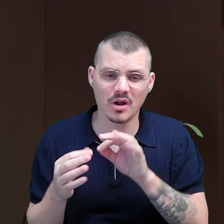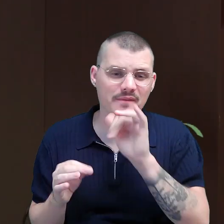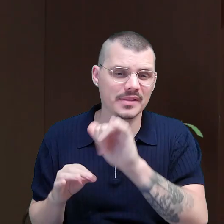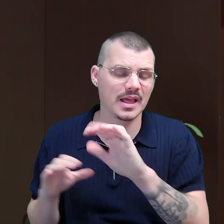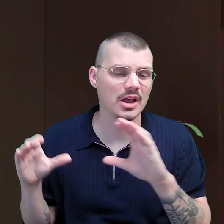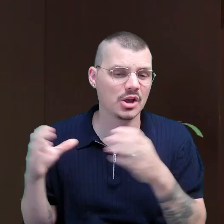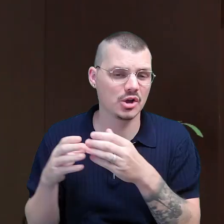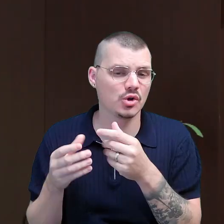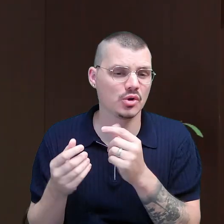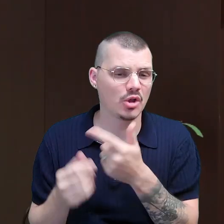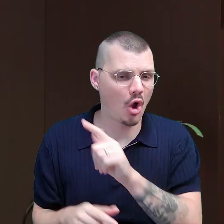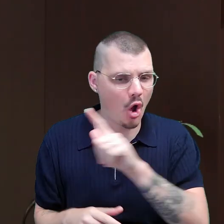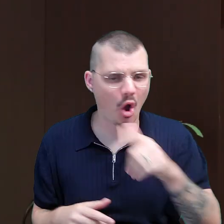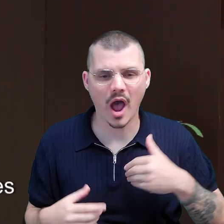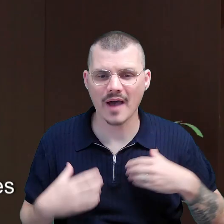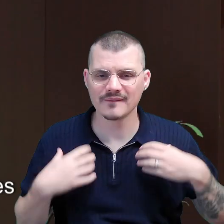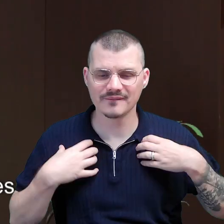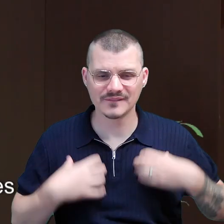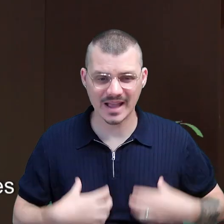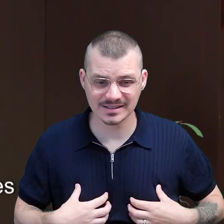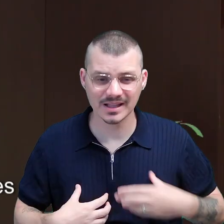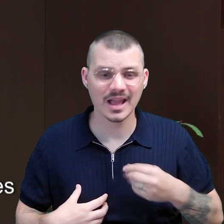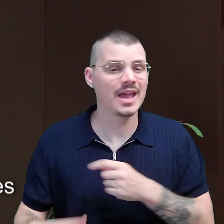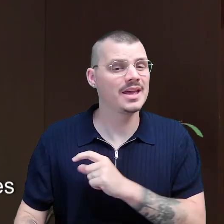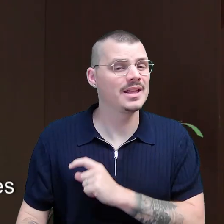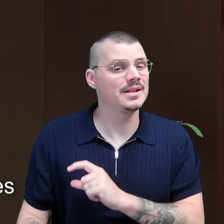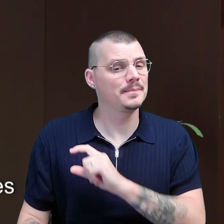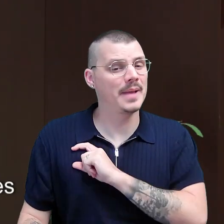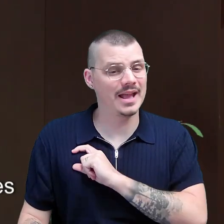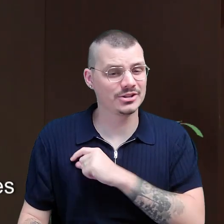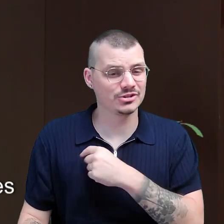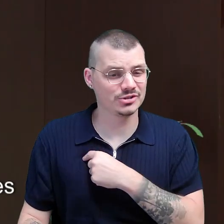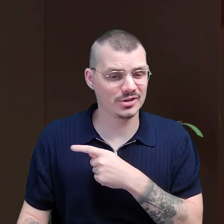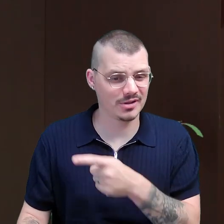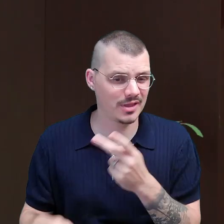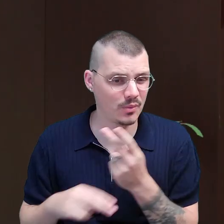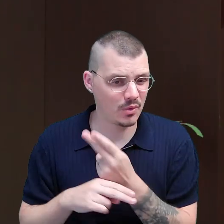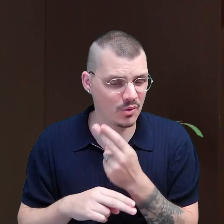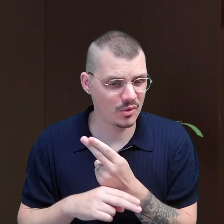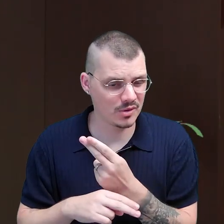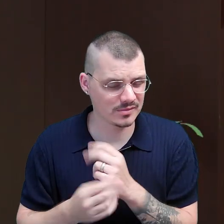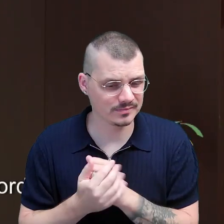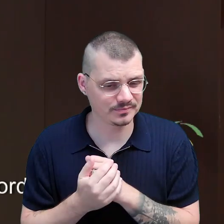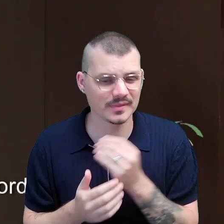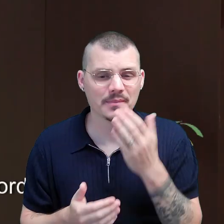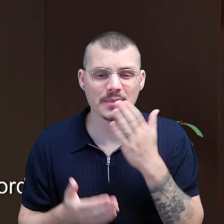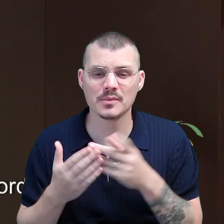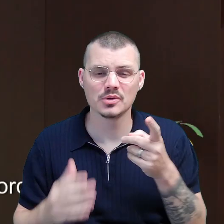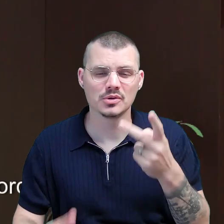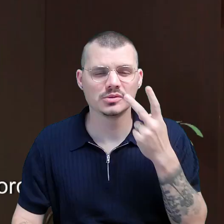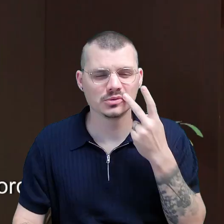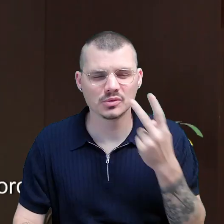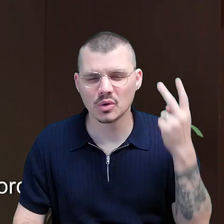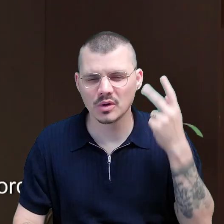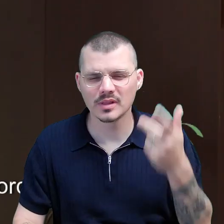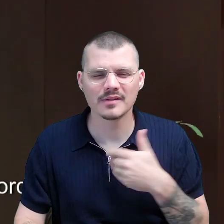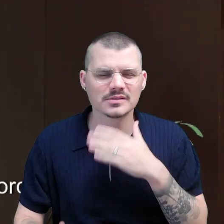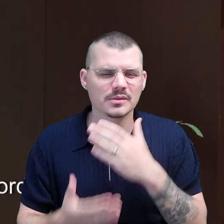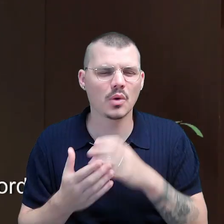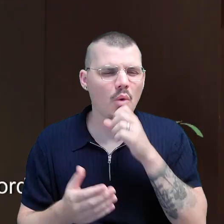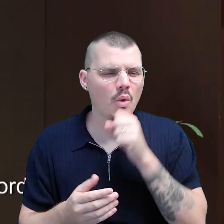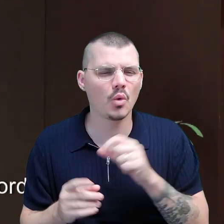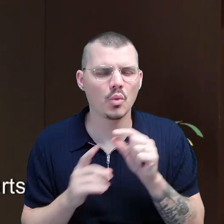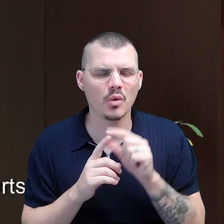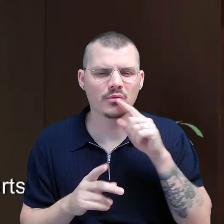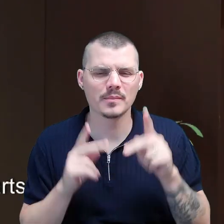He was part of this group. They all had little vests and little badges they wore. And some of you recall there's an